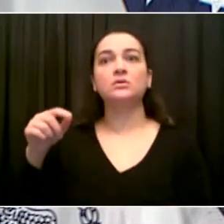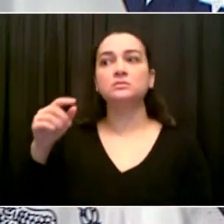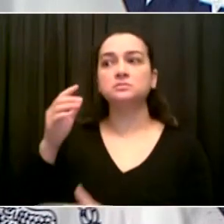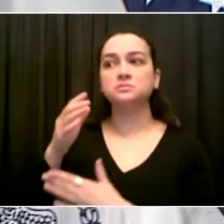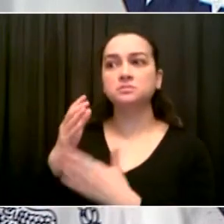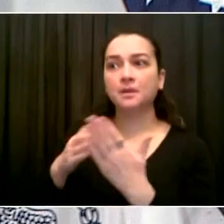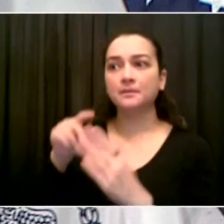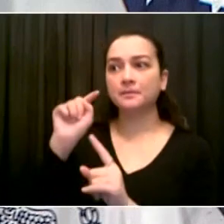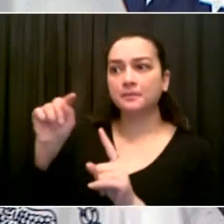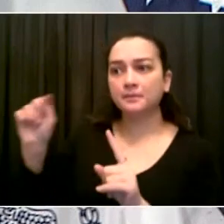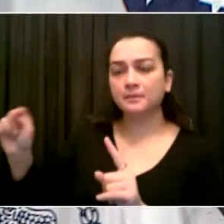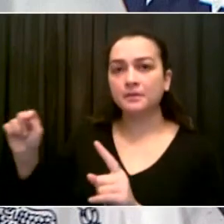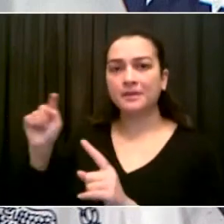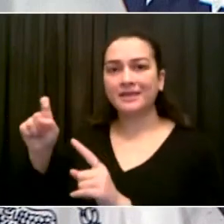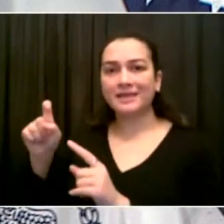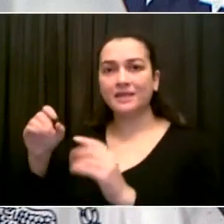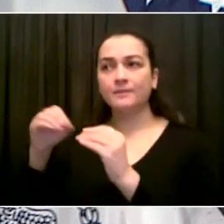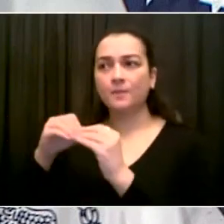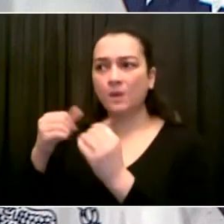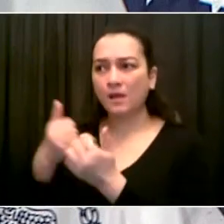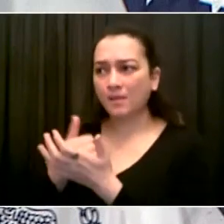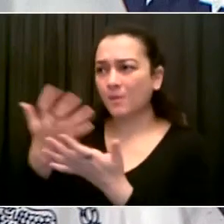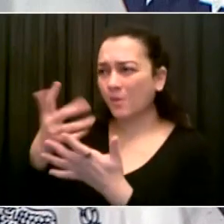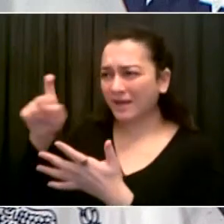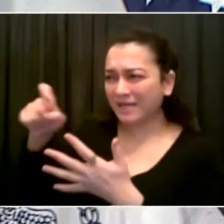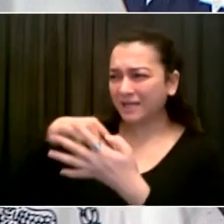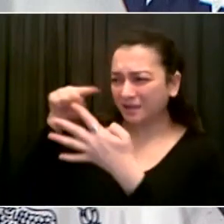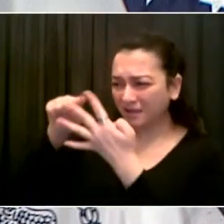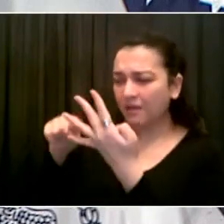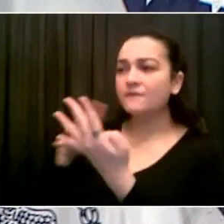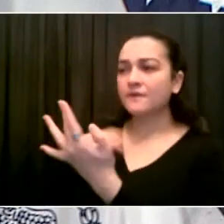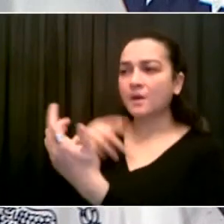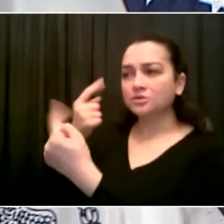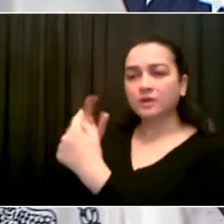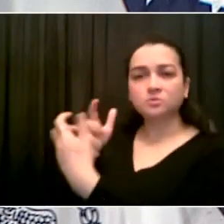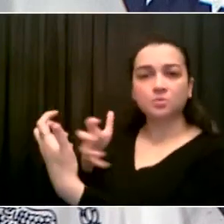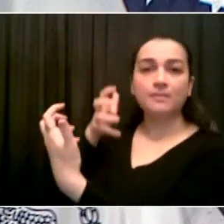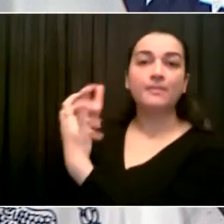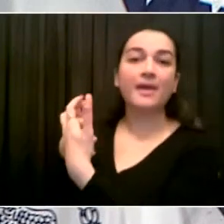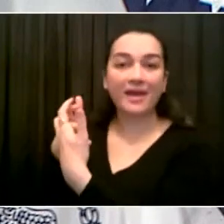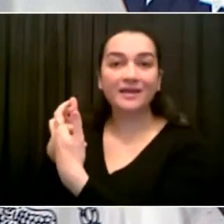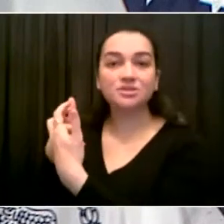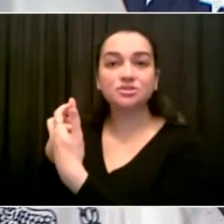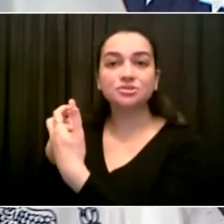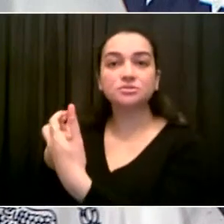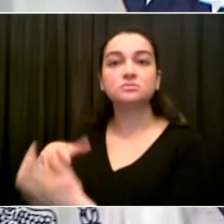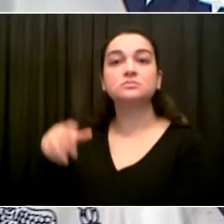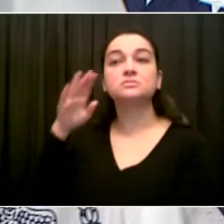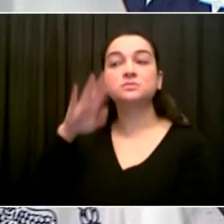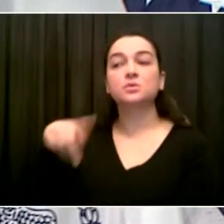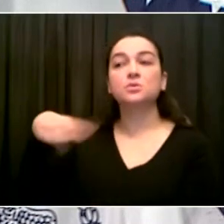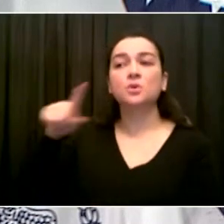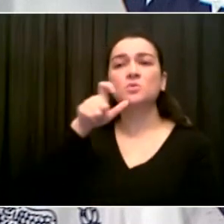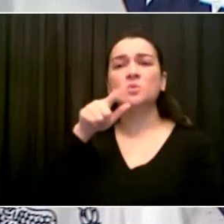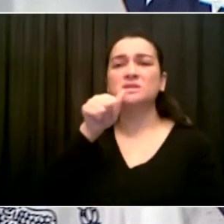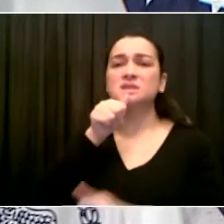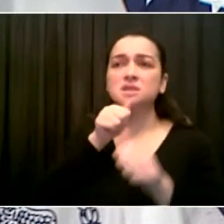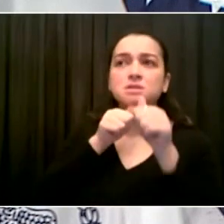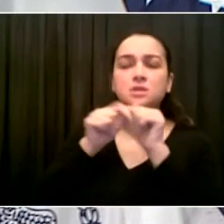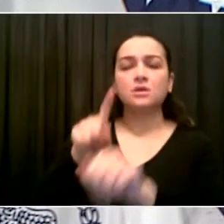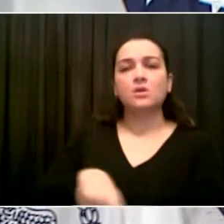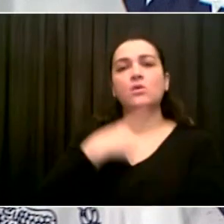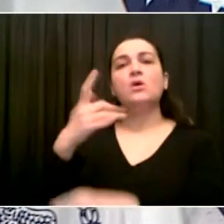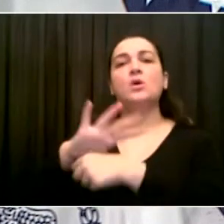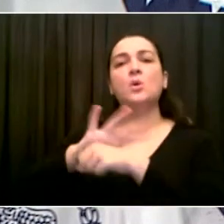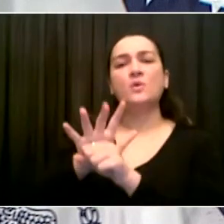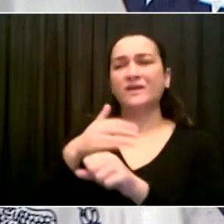of symptoms. But it's also learning in the process what we can do. Dr. Katz spoke eloquently, and